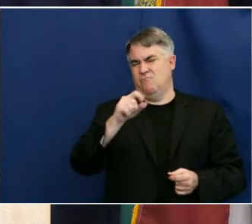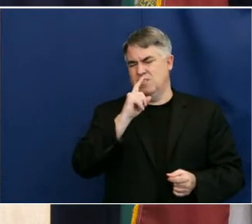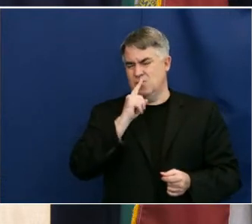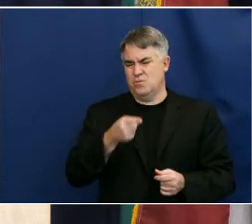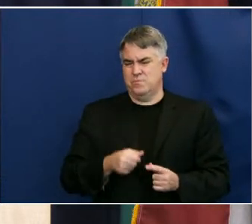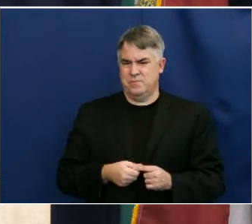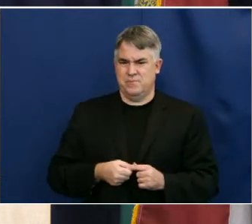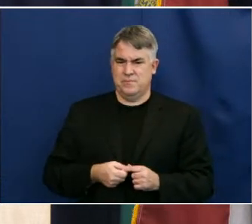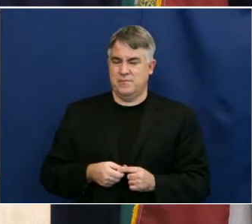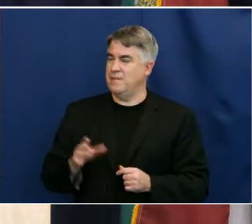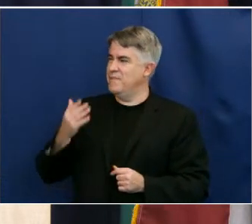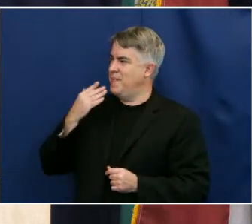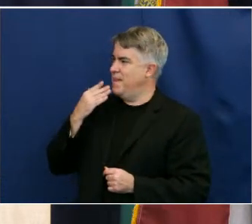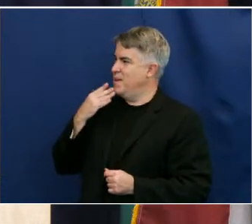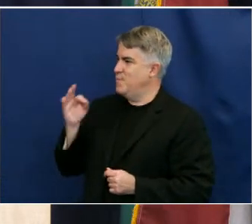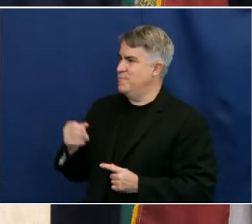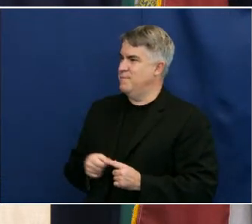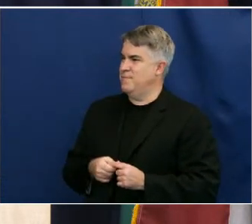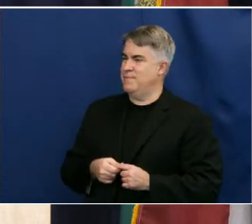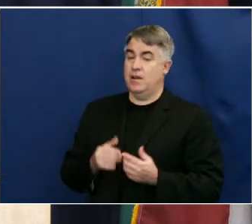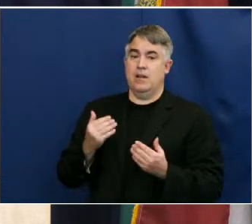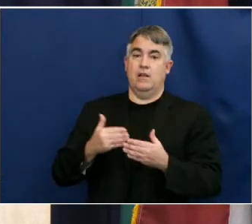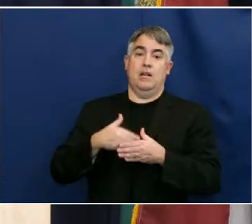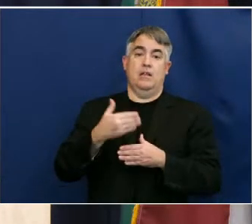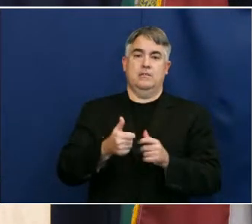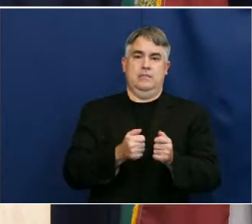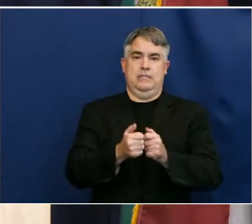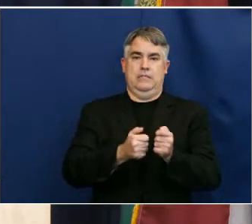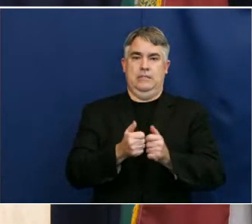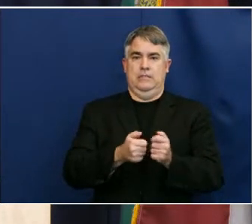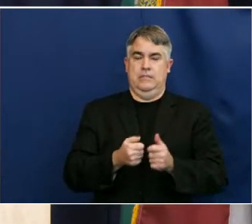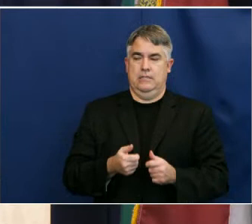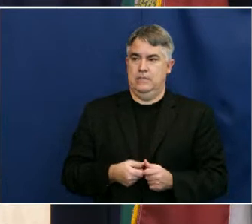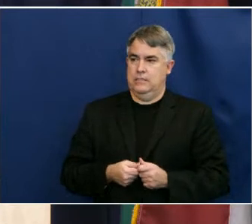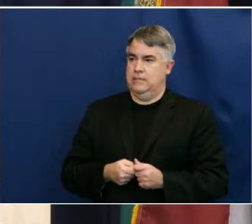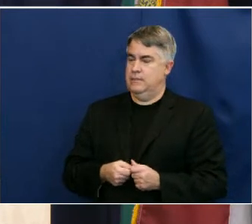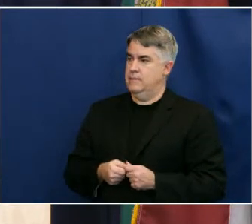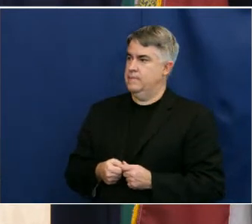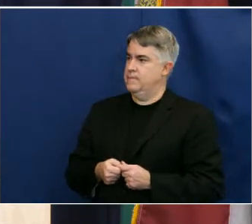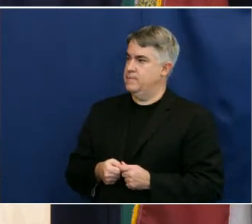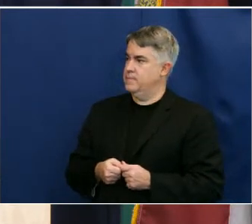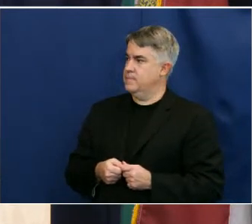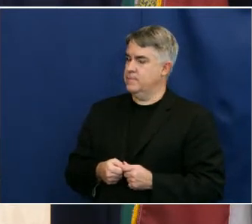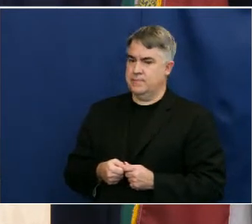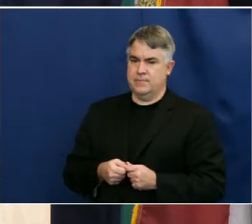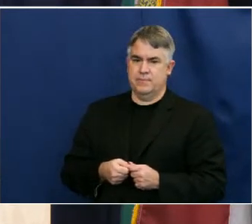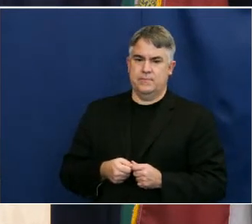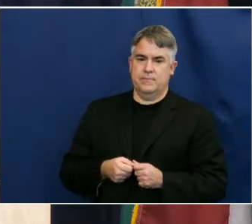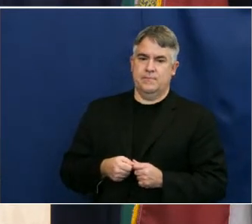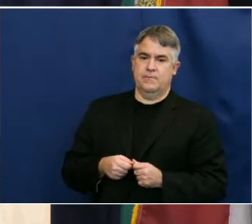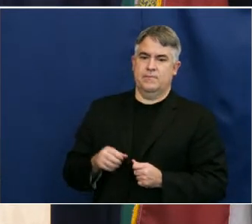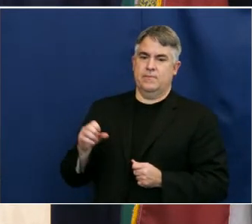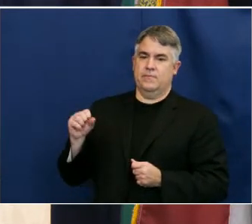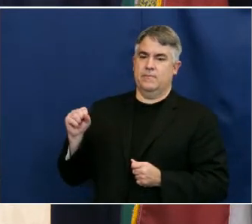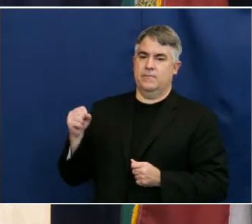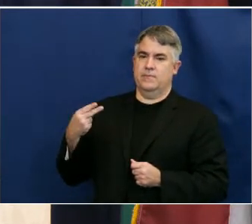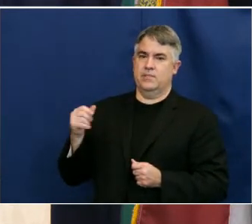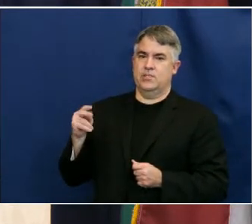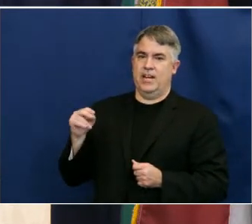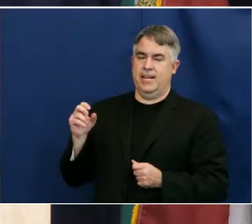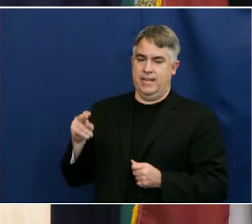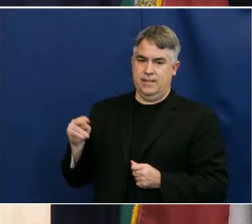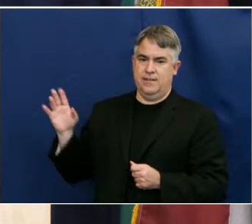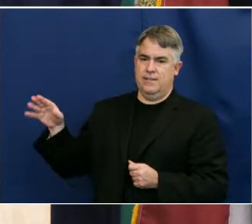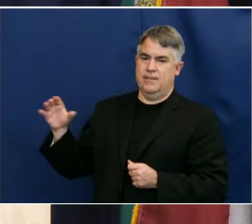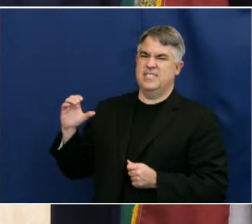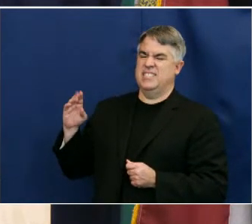Thank you. Thank you. Let's go to our texting questions. The first text question is from Shannon Handy with CBS8. She